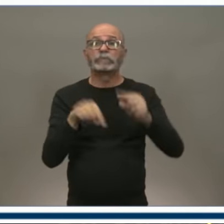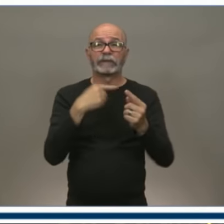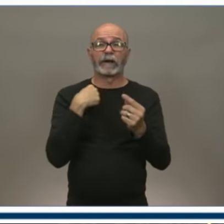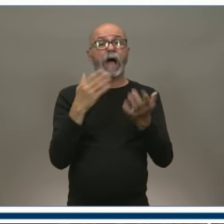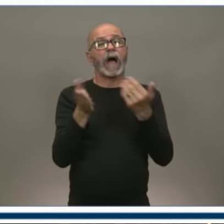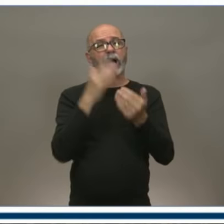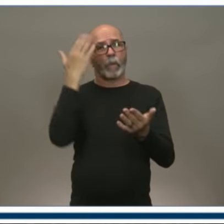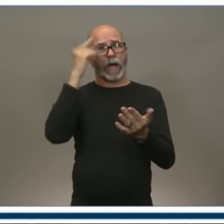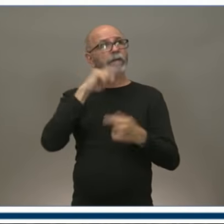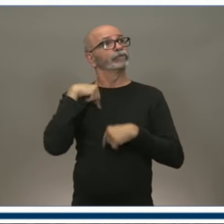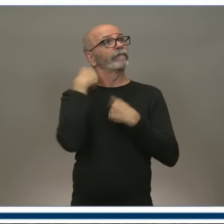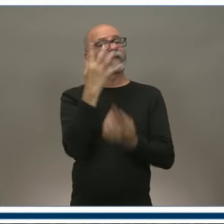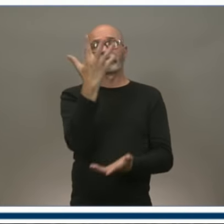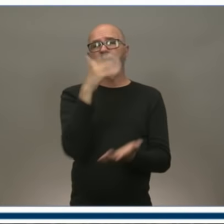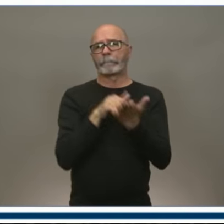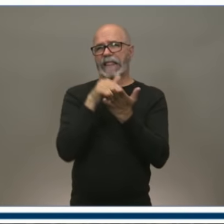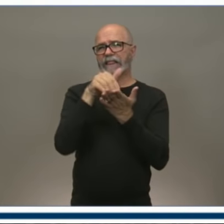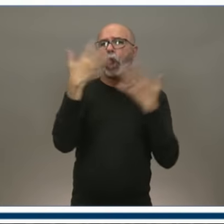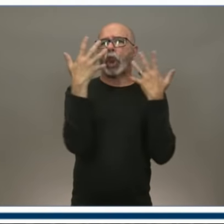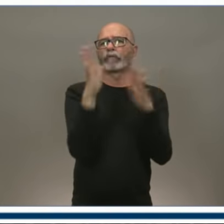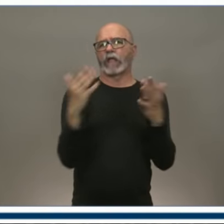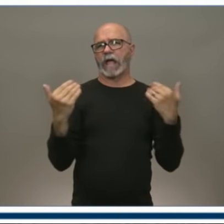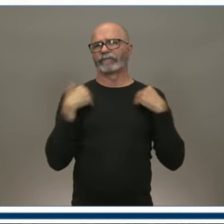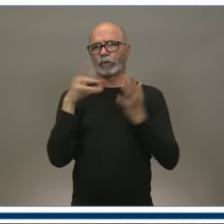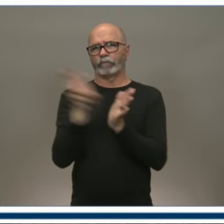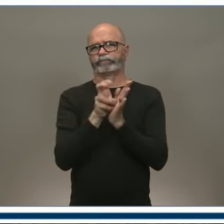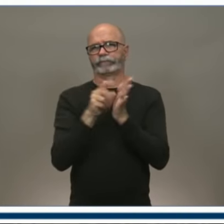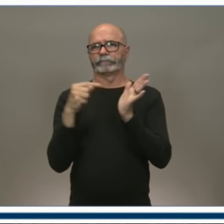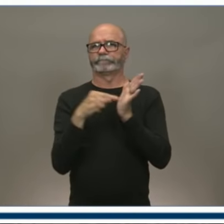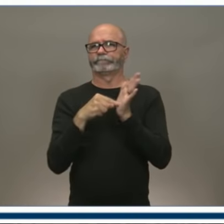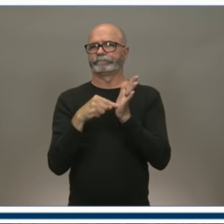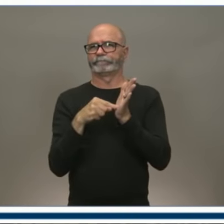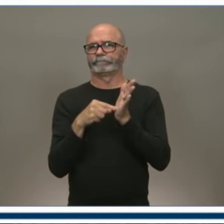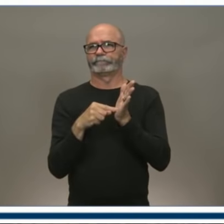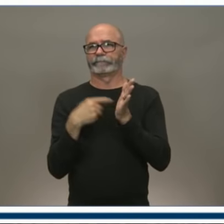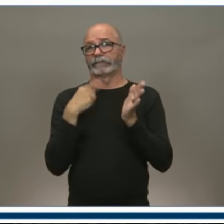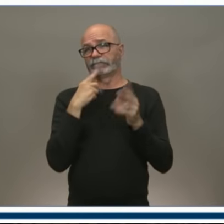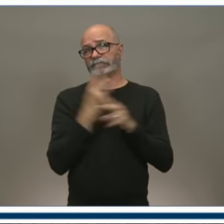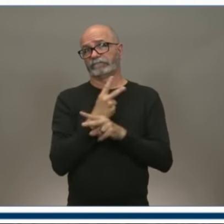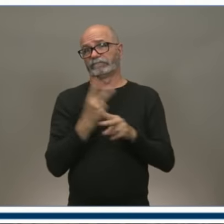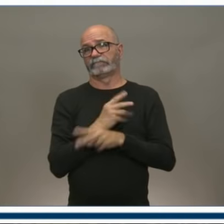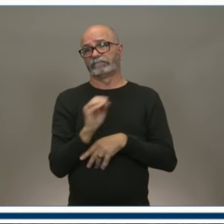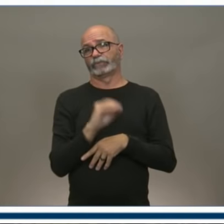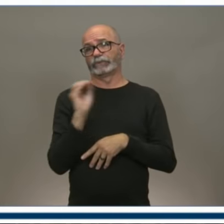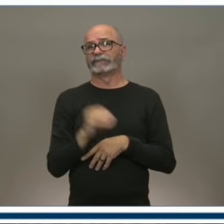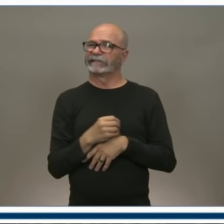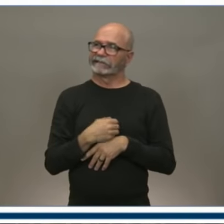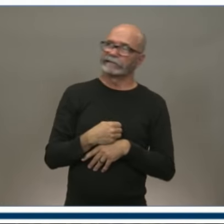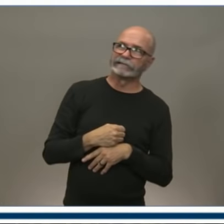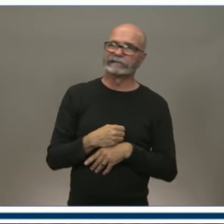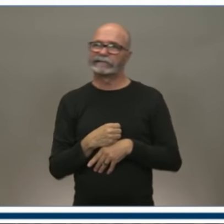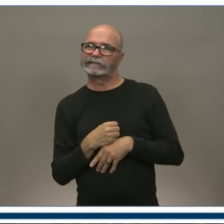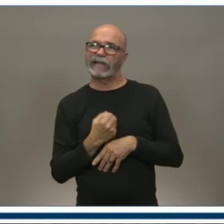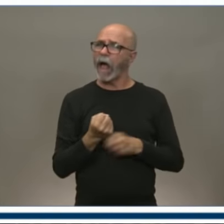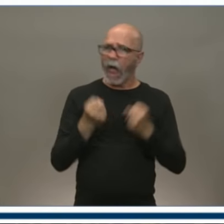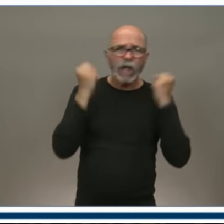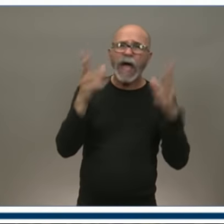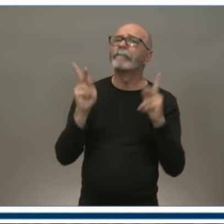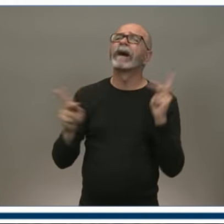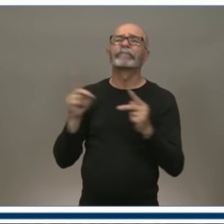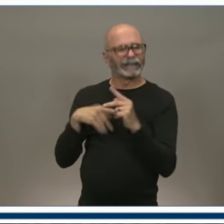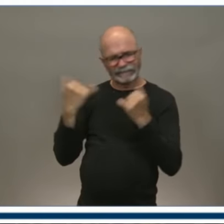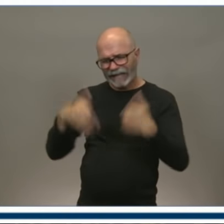But clearly, if we factor in, 5 million in our percentage, there's probably lots of room for growth here of people in Nova Scotia